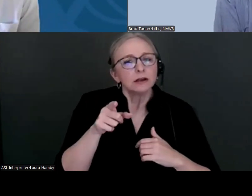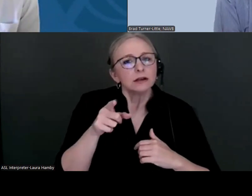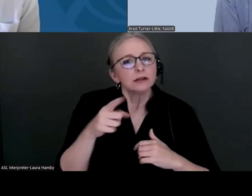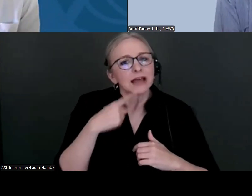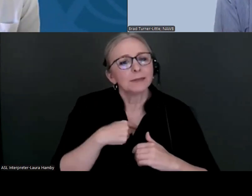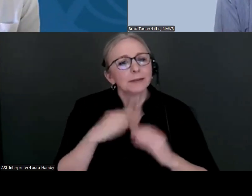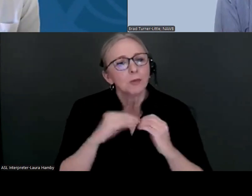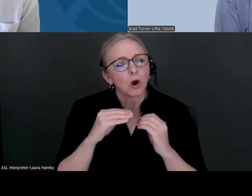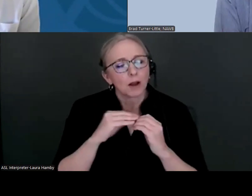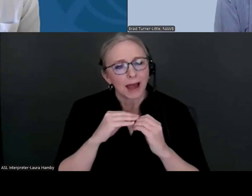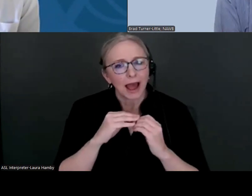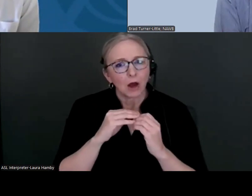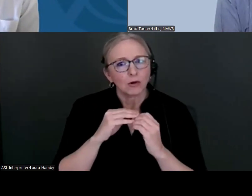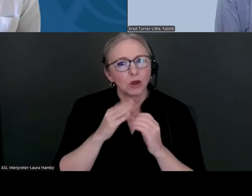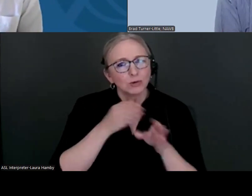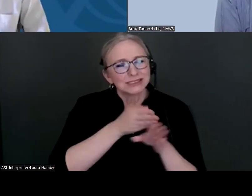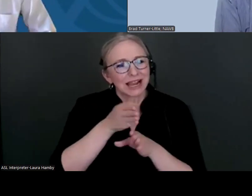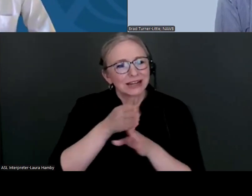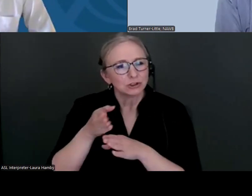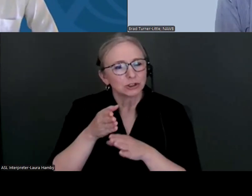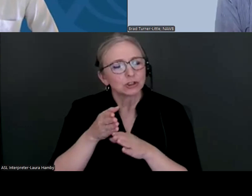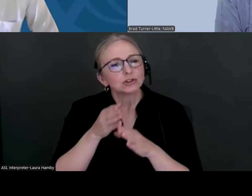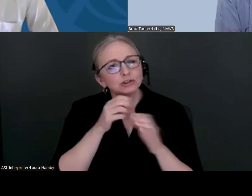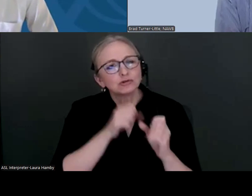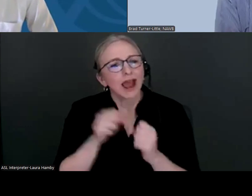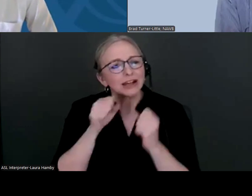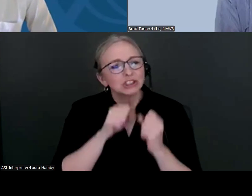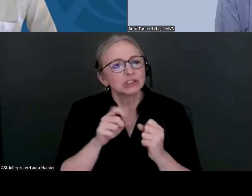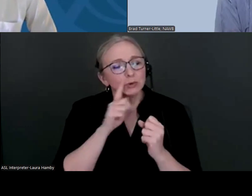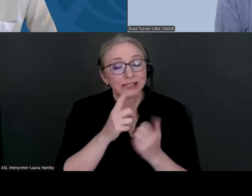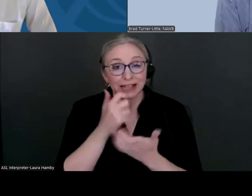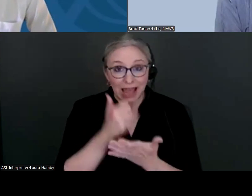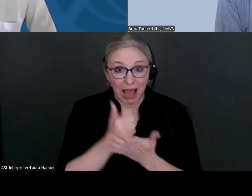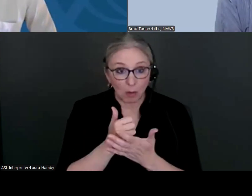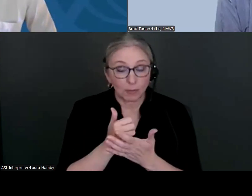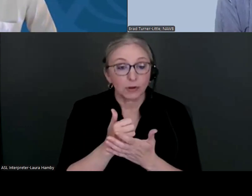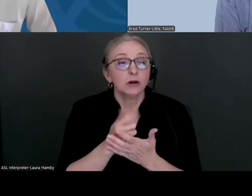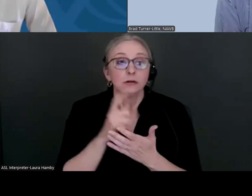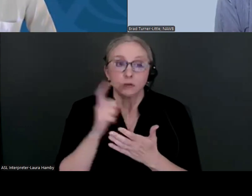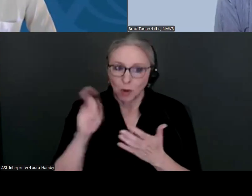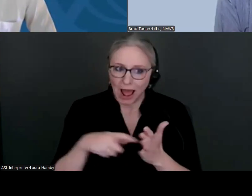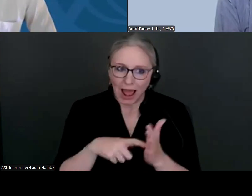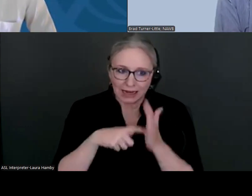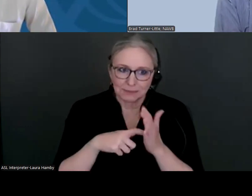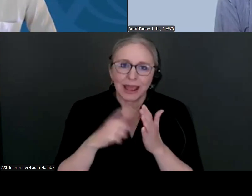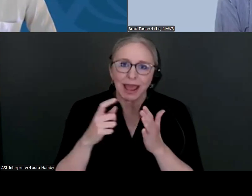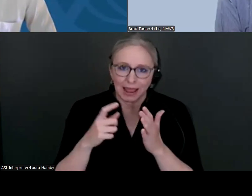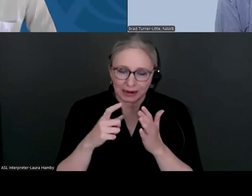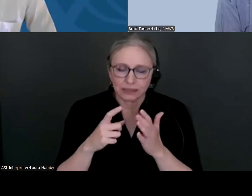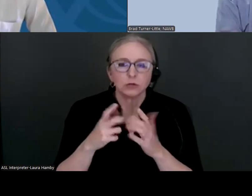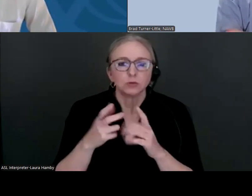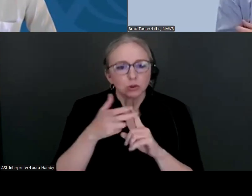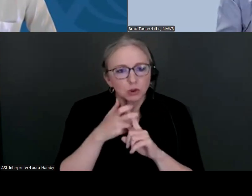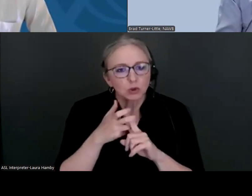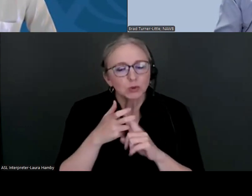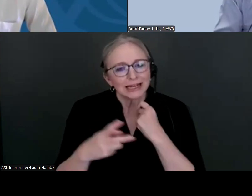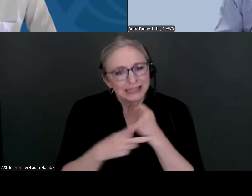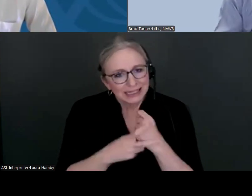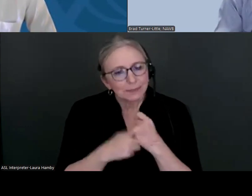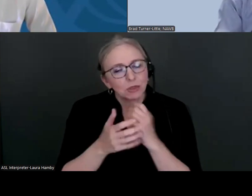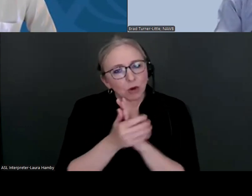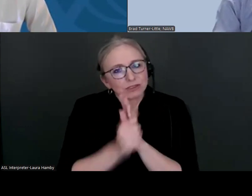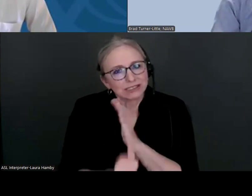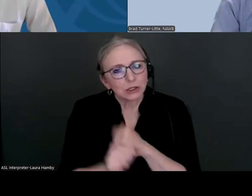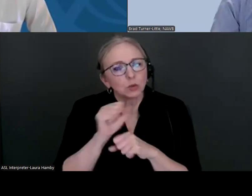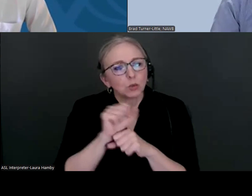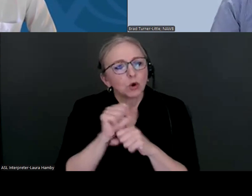about sector strategies, which can help businesses from a region's high demand sectors recruit and retain skilled workers. So can